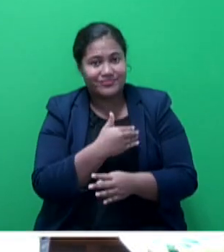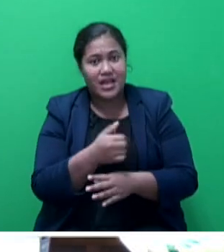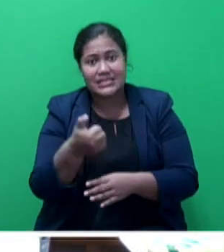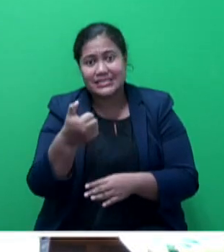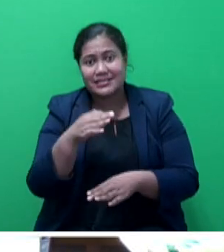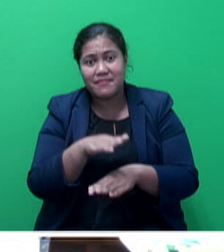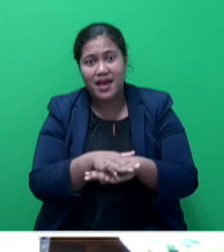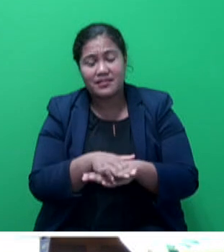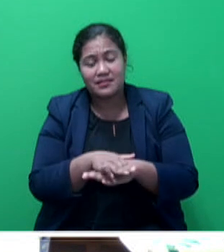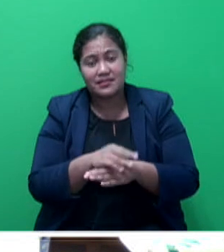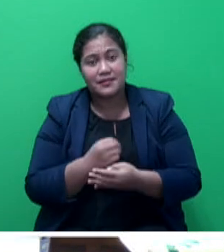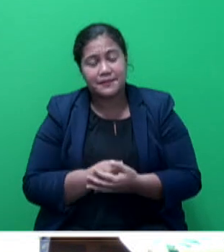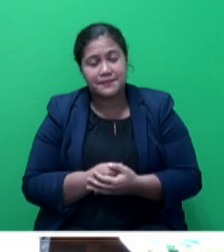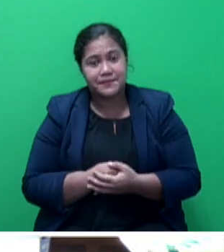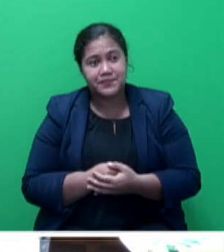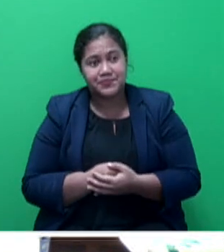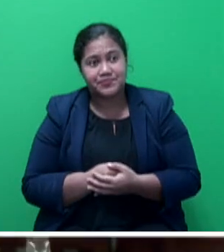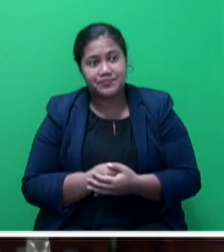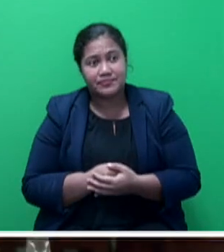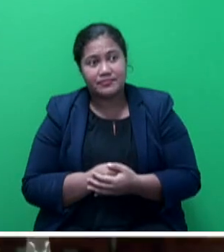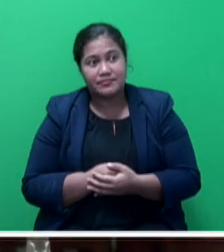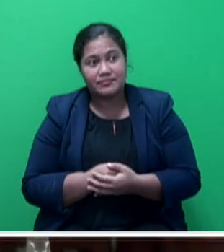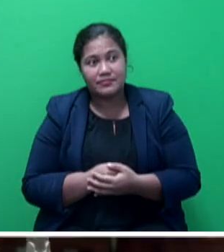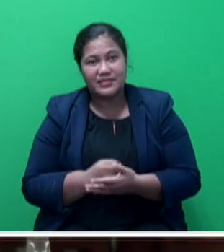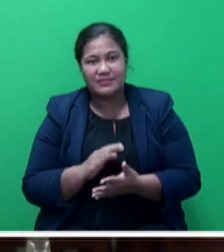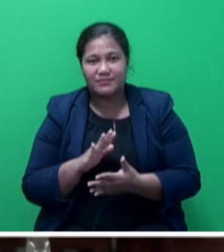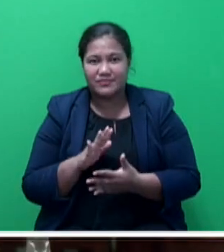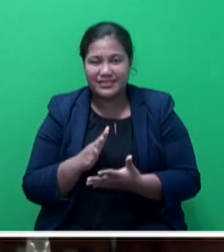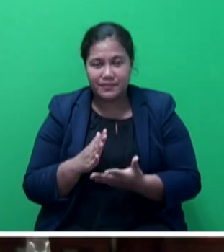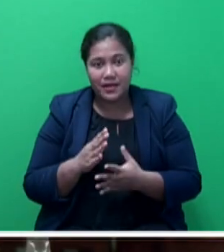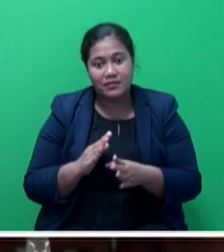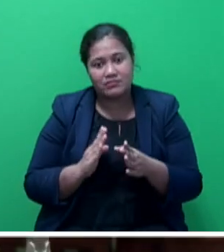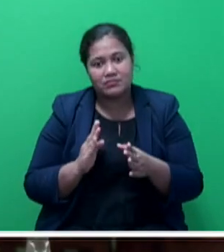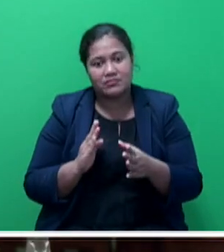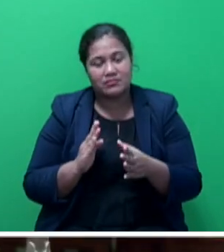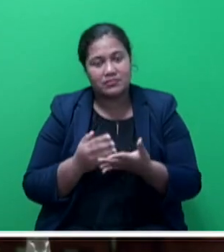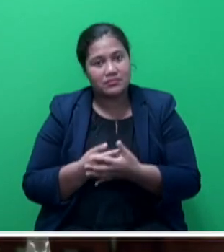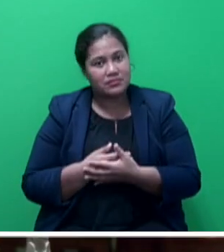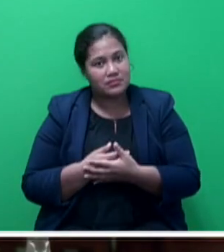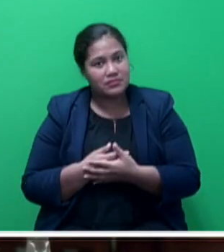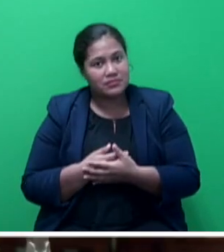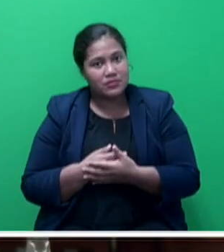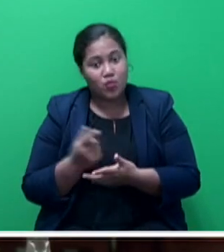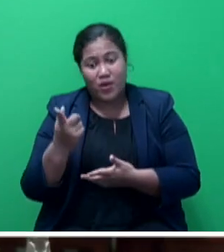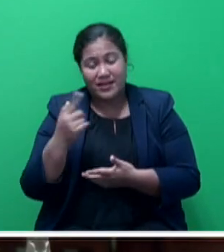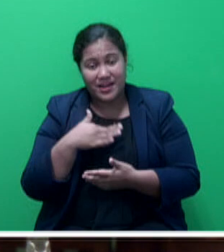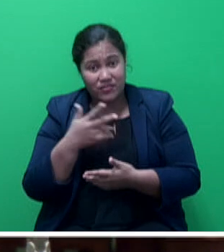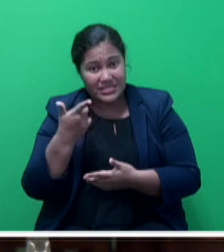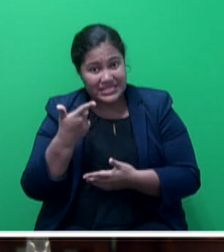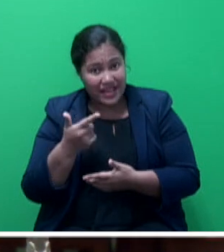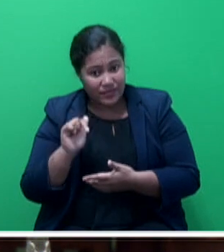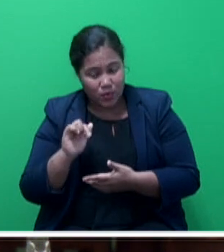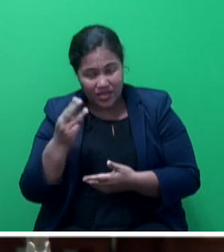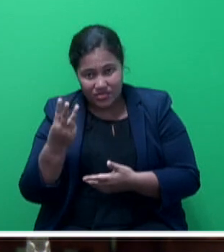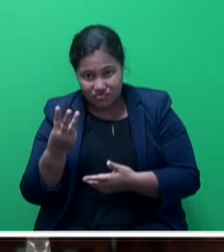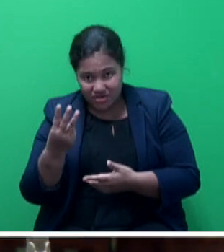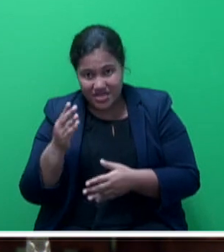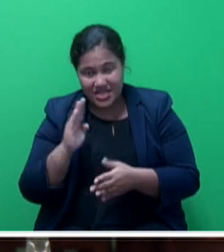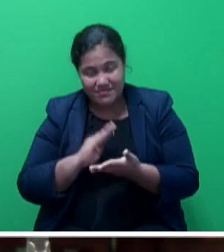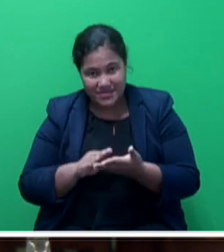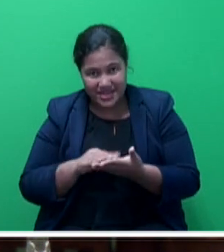sir, was above the forecast of $107.3 million,